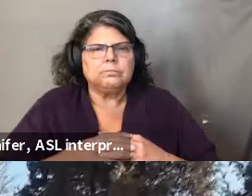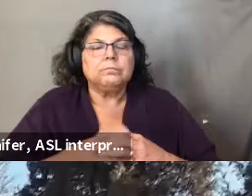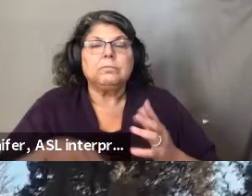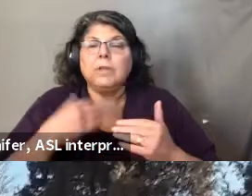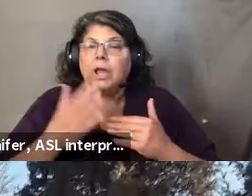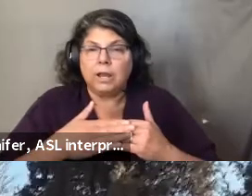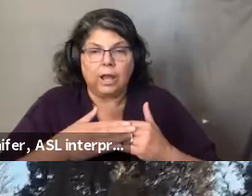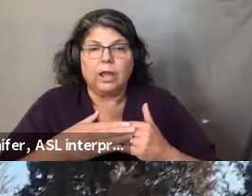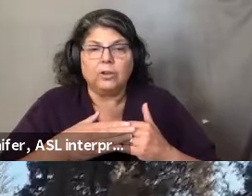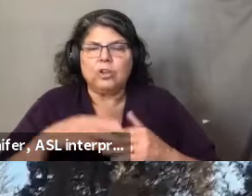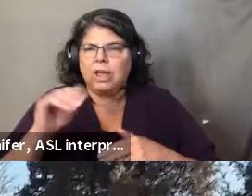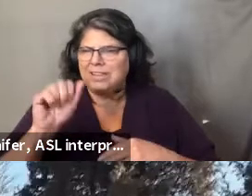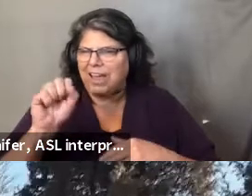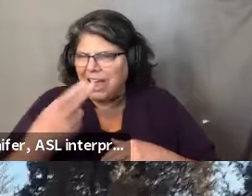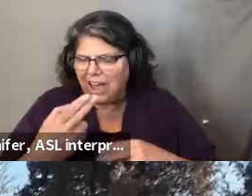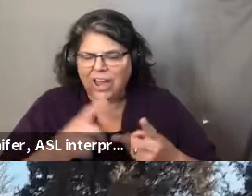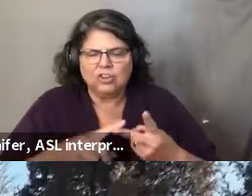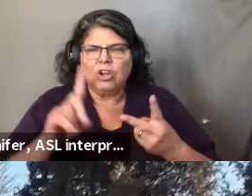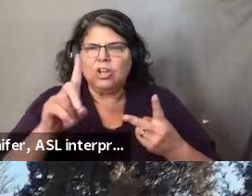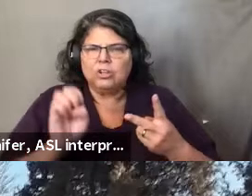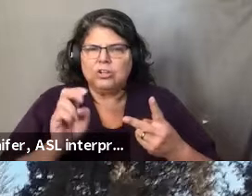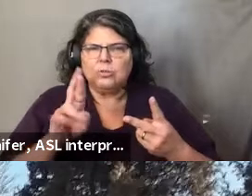Next, we remove the ash and debris.